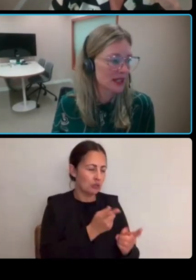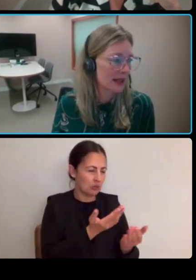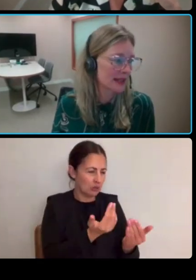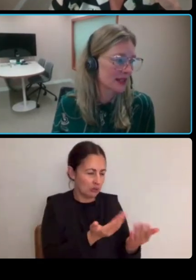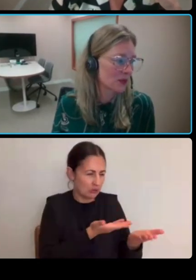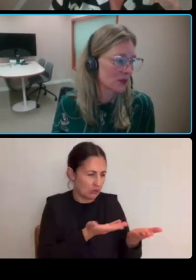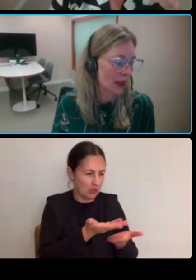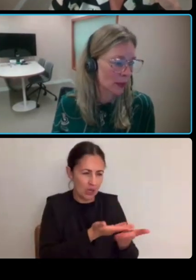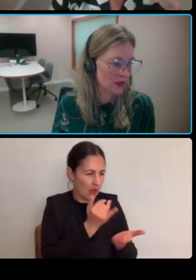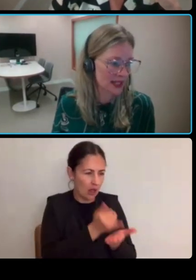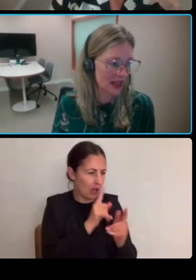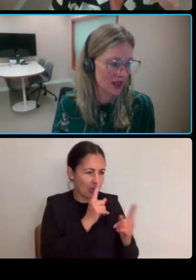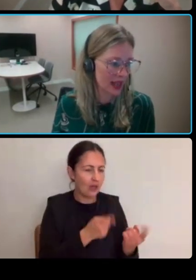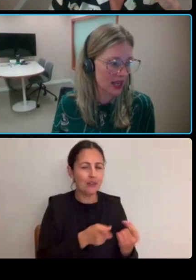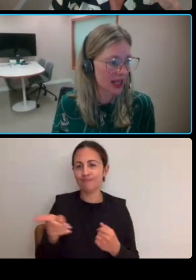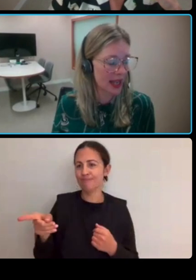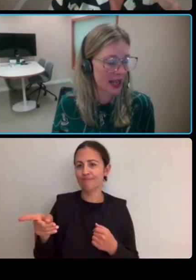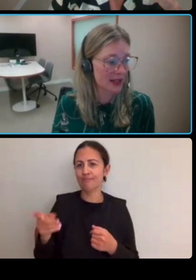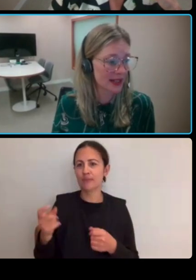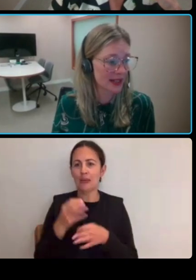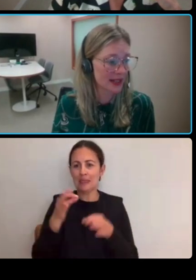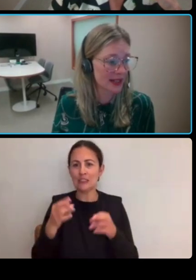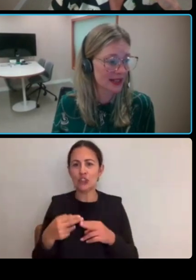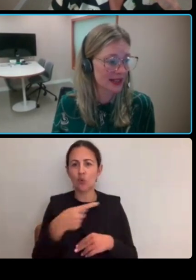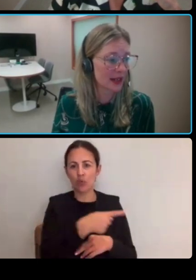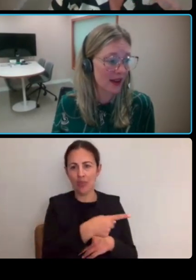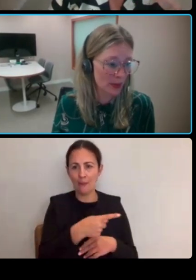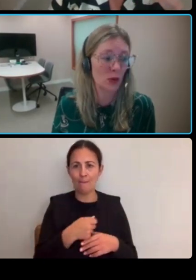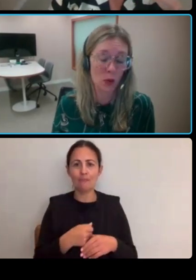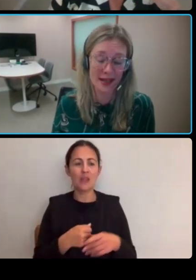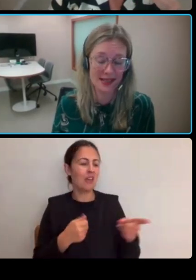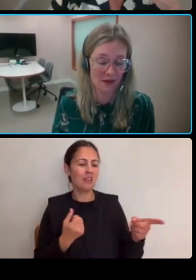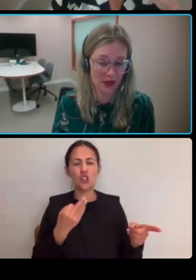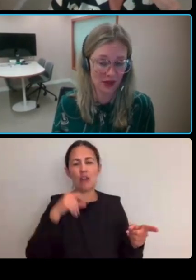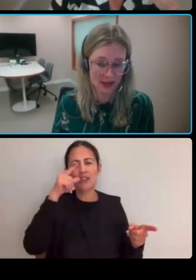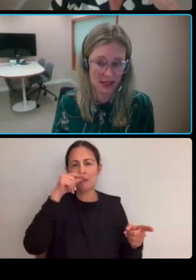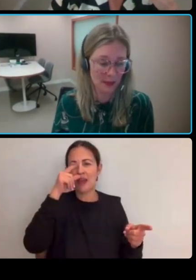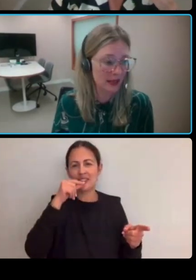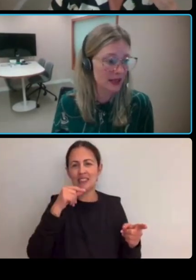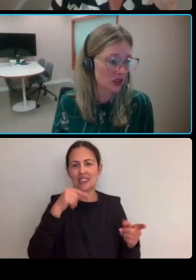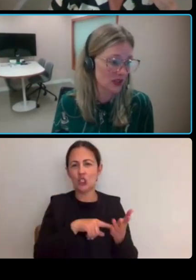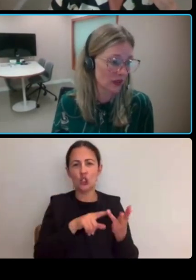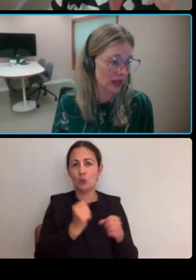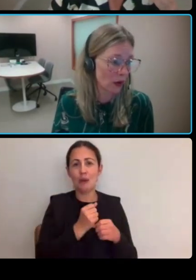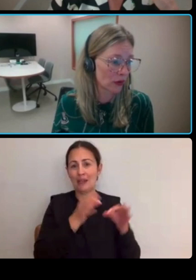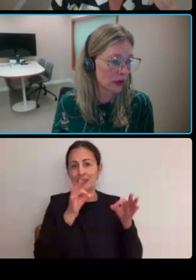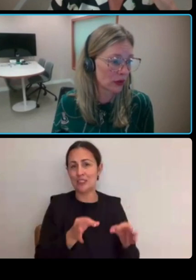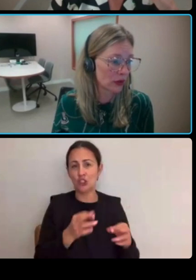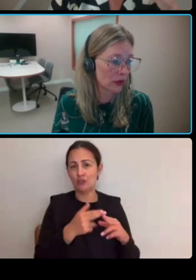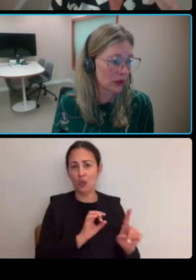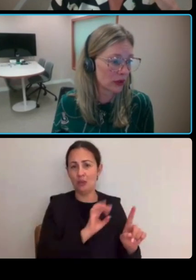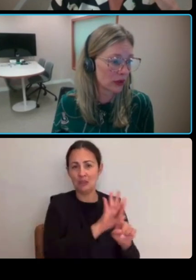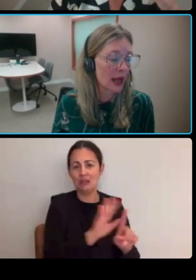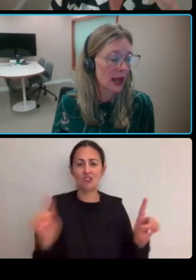in circumstances where a person receiving aged care doesn't have capacity or doesn't always have capacity to make decisions on their